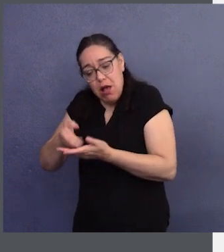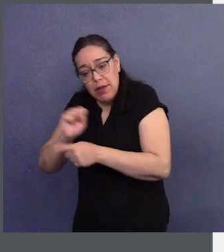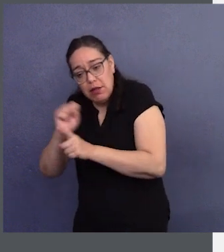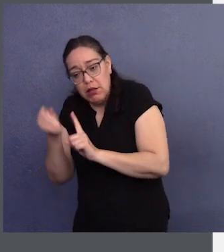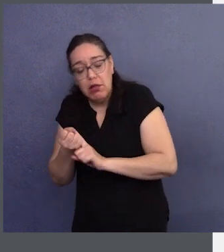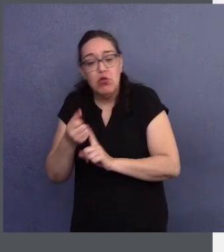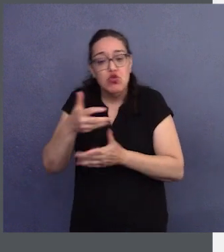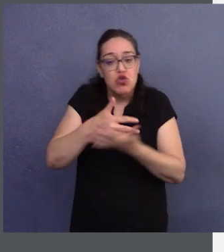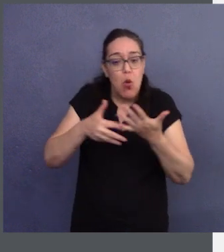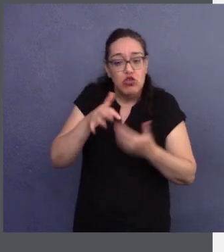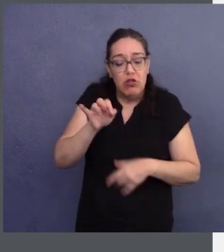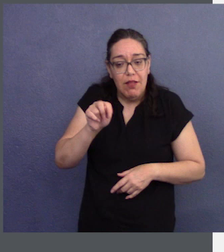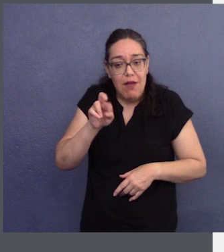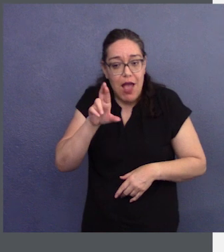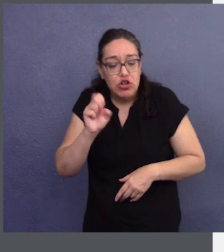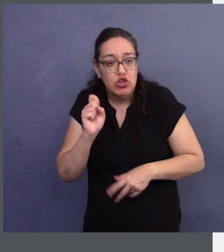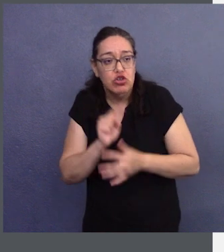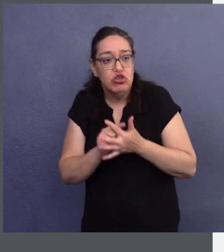social factors such as